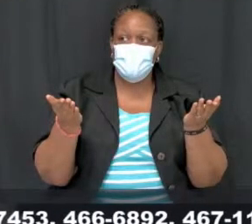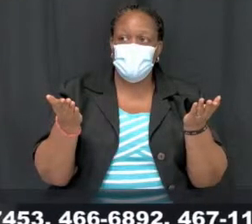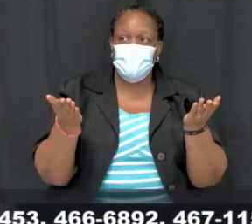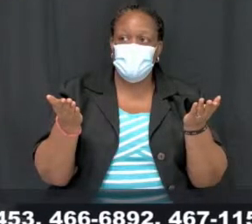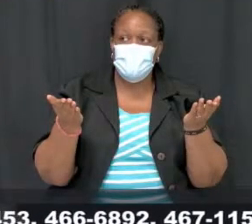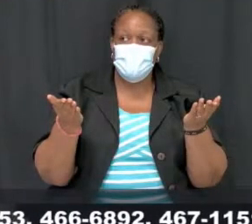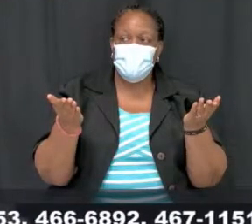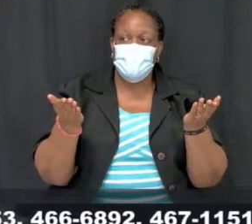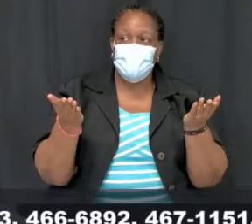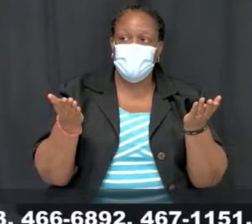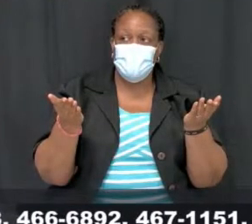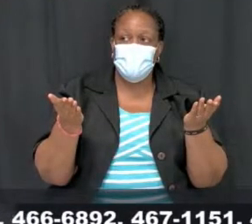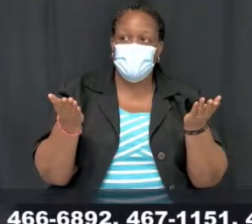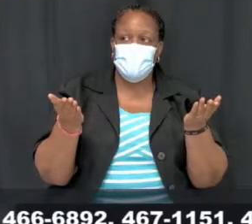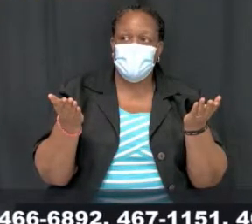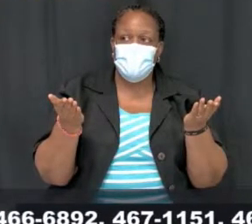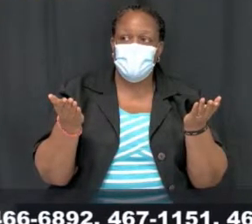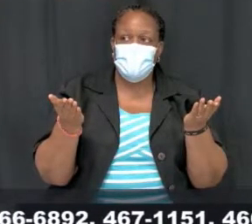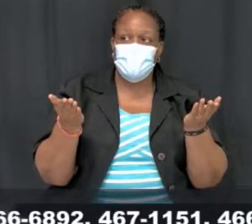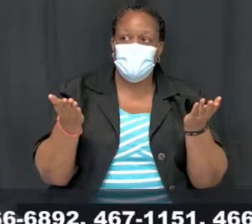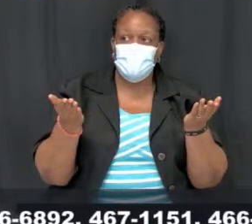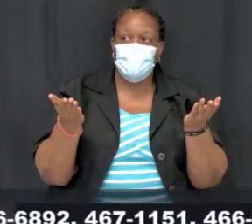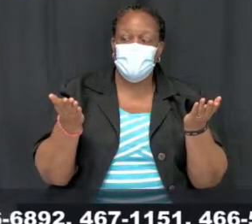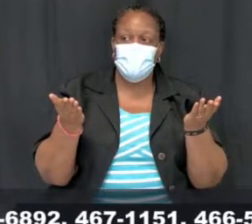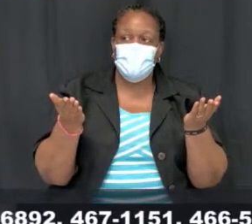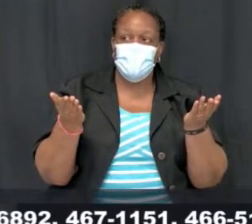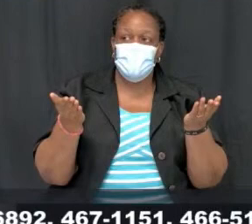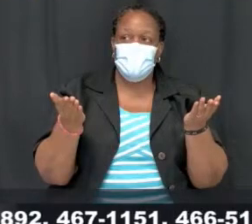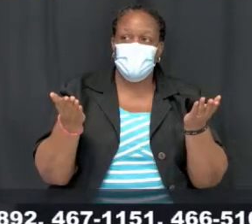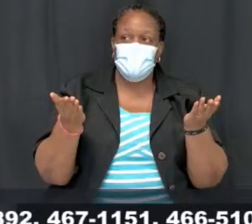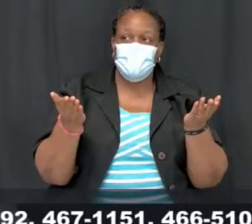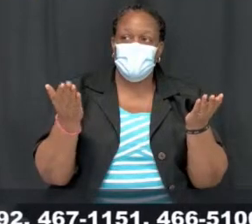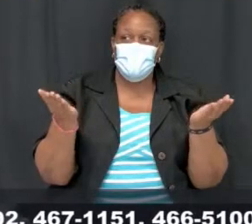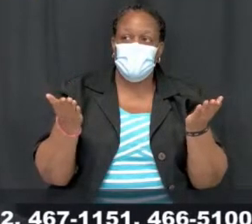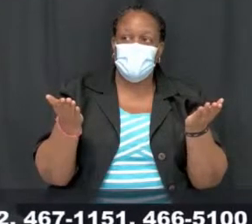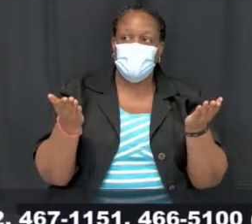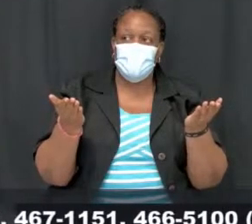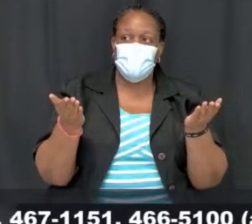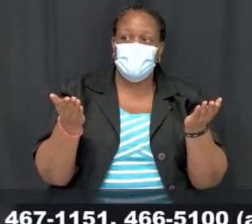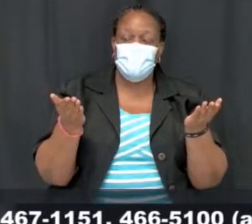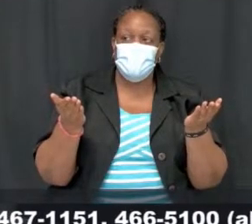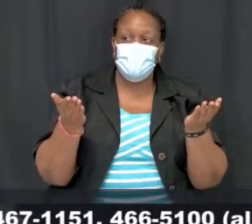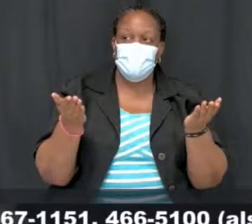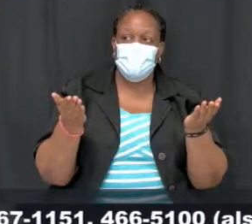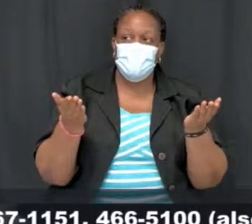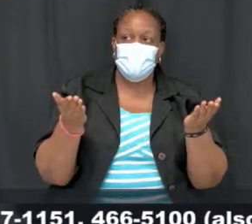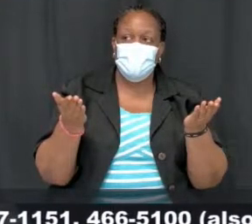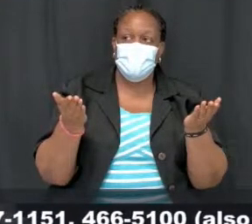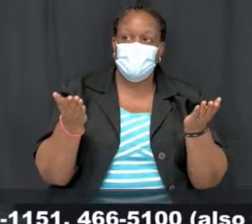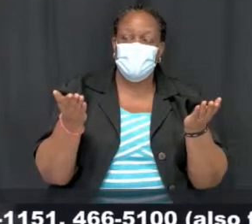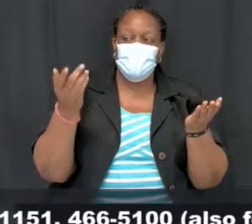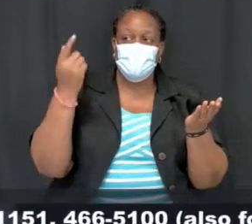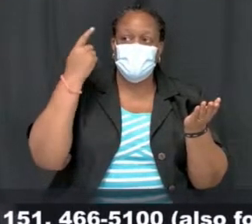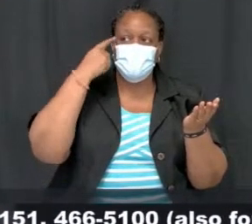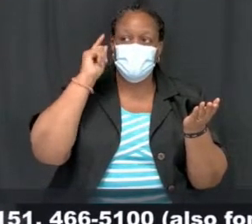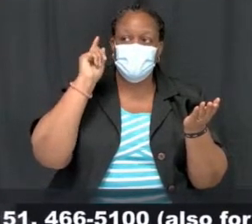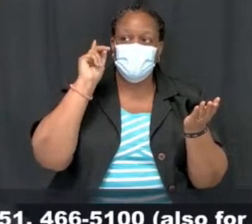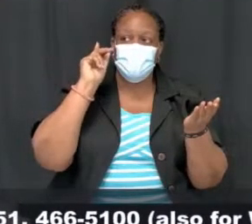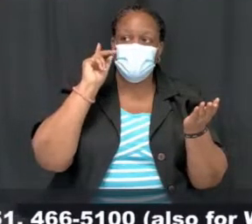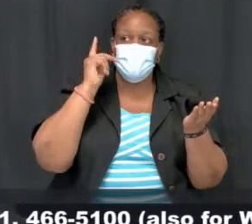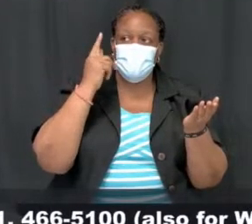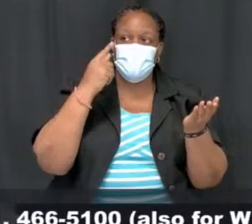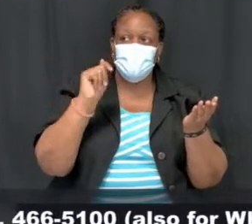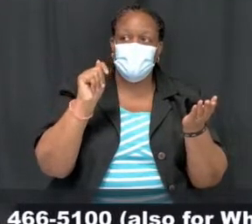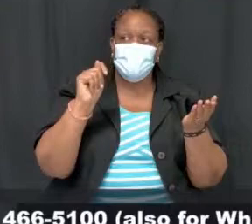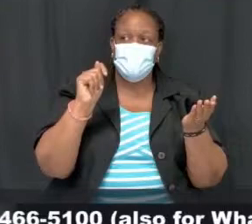central medical stores and -20. But in terms of the protocol that we will be using, the